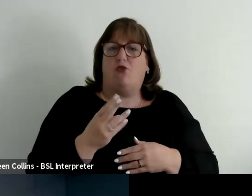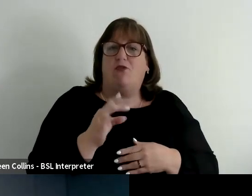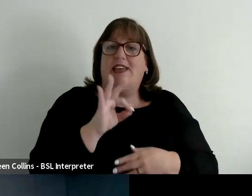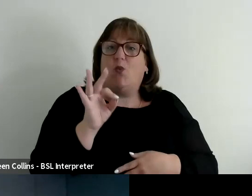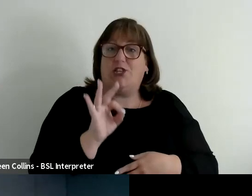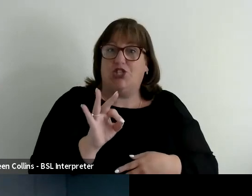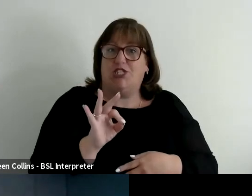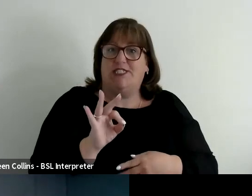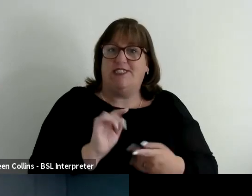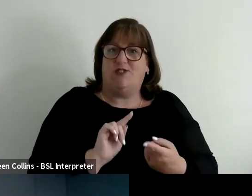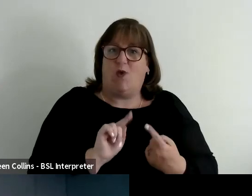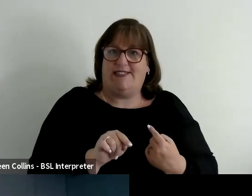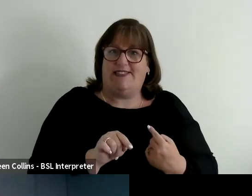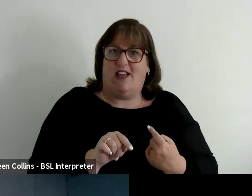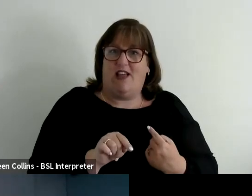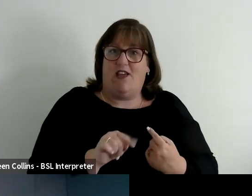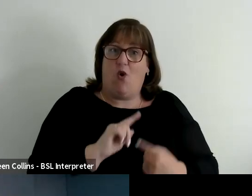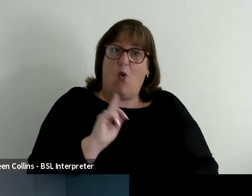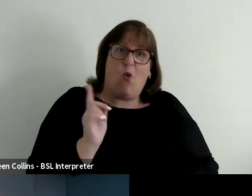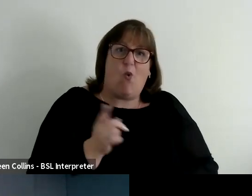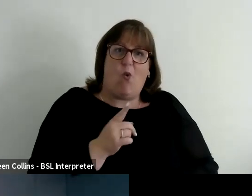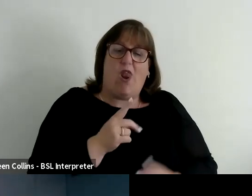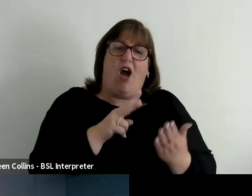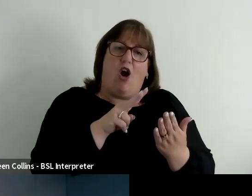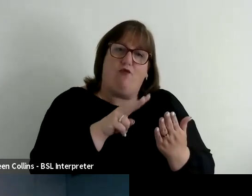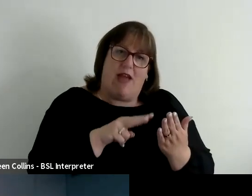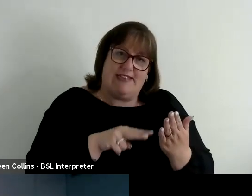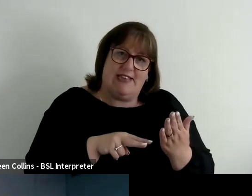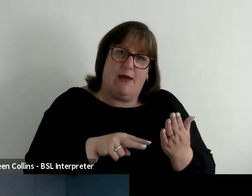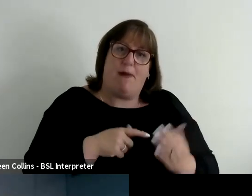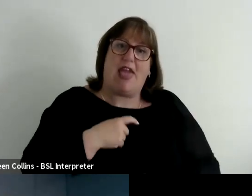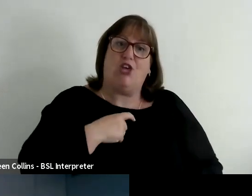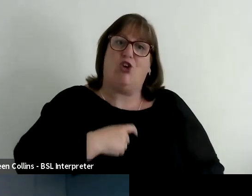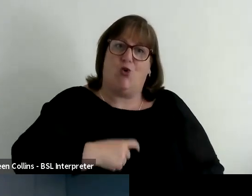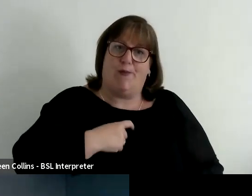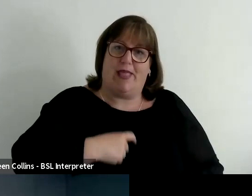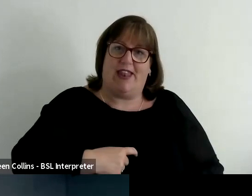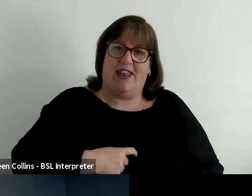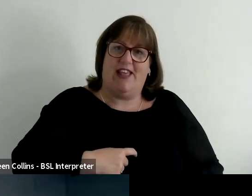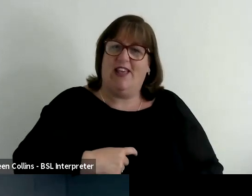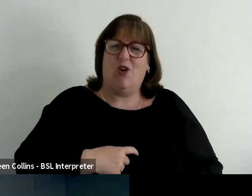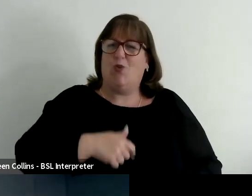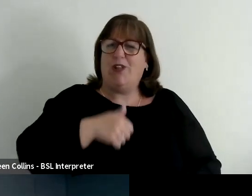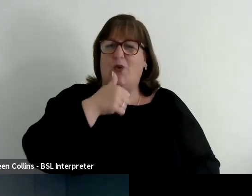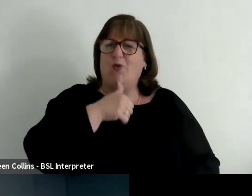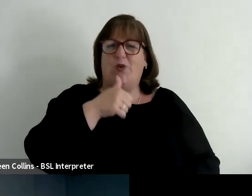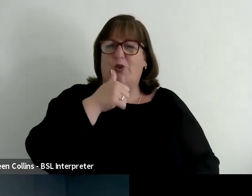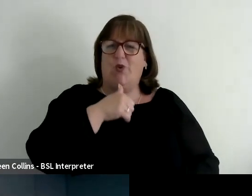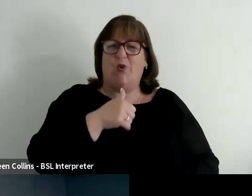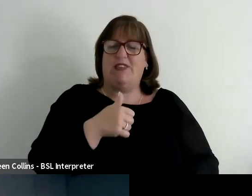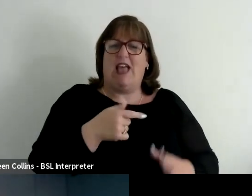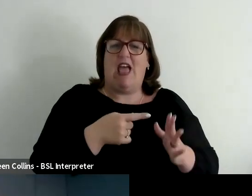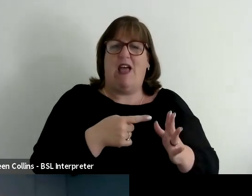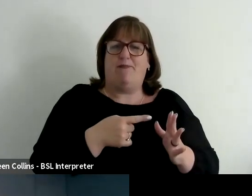All applications are read by a human being. So everything's looked at. We don't use any algorithms to